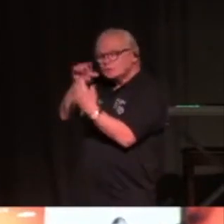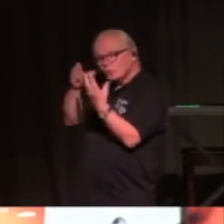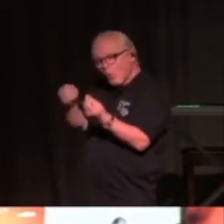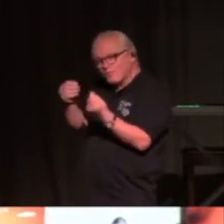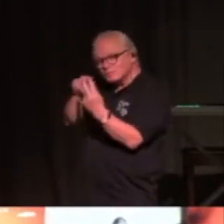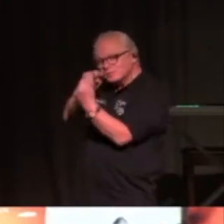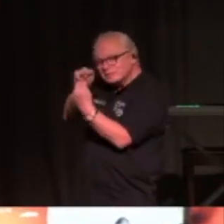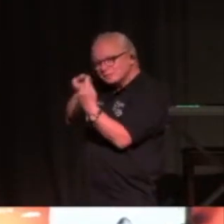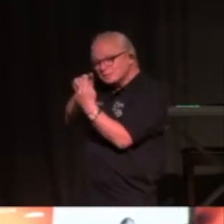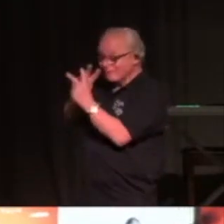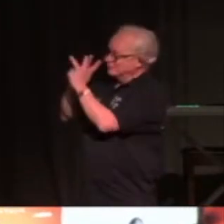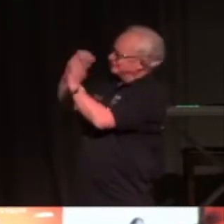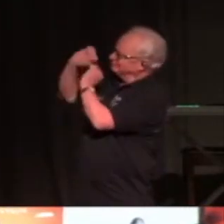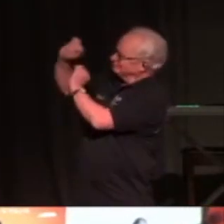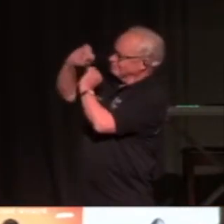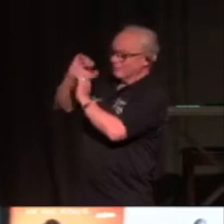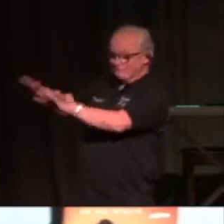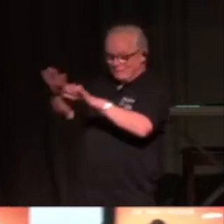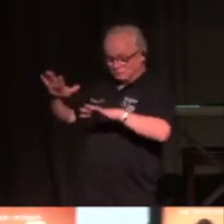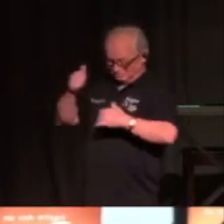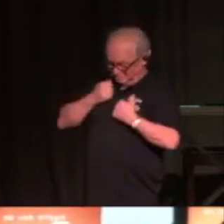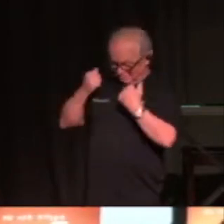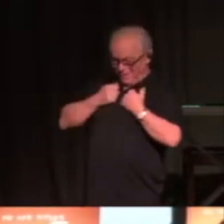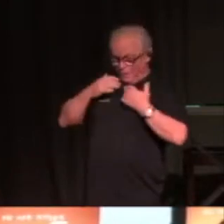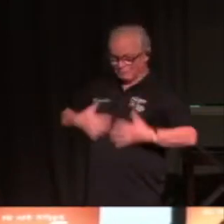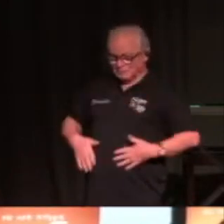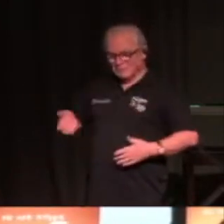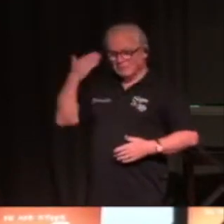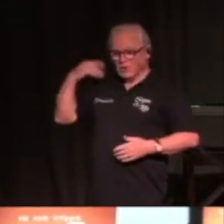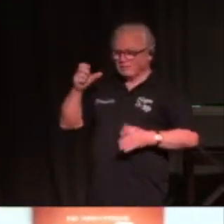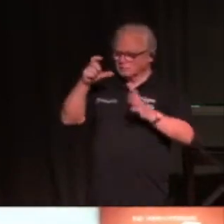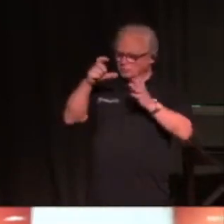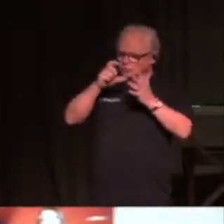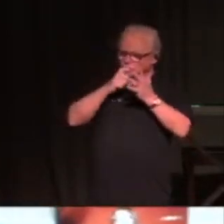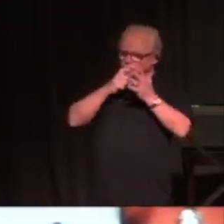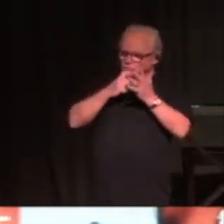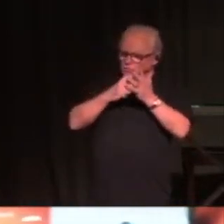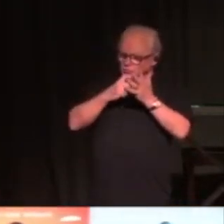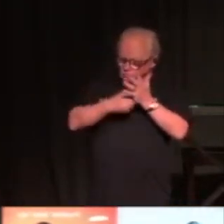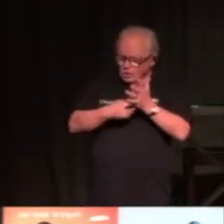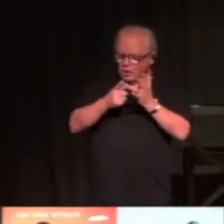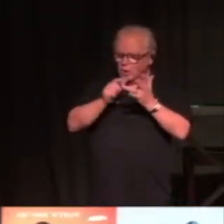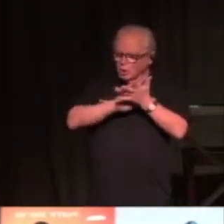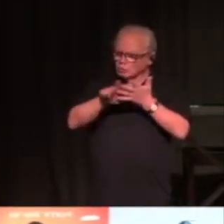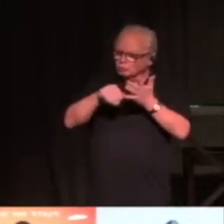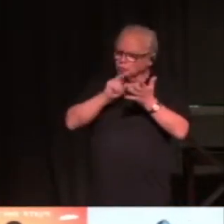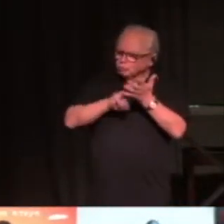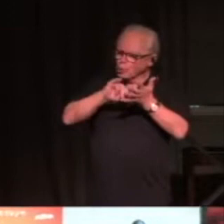Seen his miracles. I've miracles in my own body. I used to have Crohn's disease. I don't have Crohn's disease anymore.